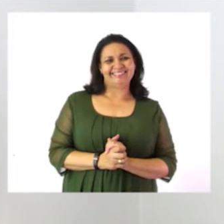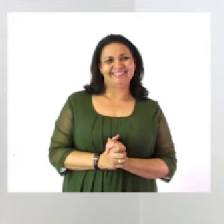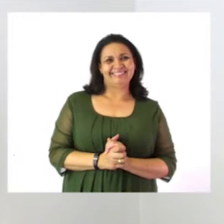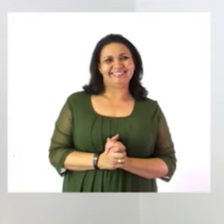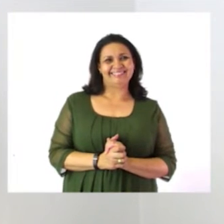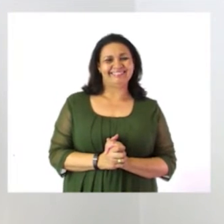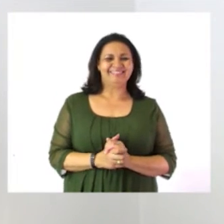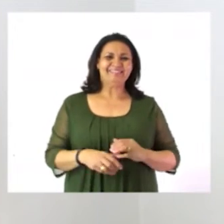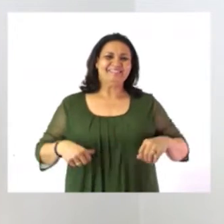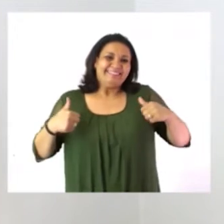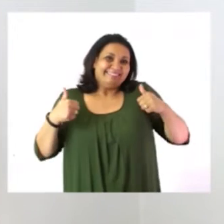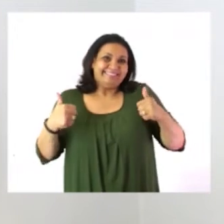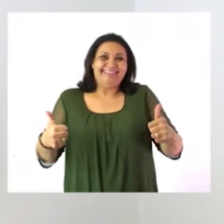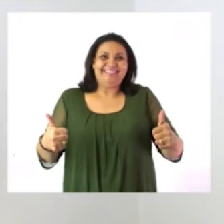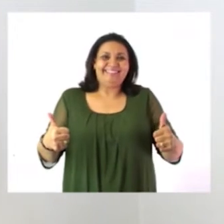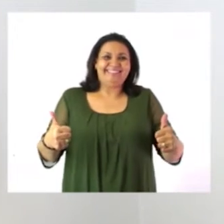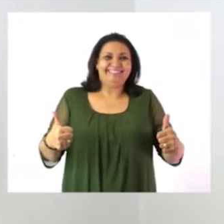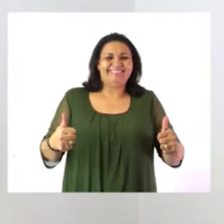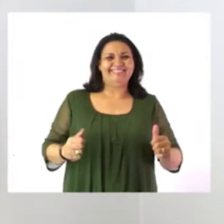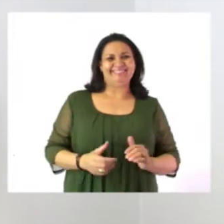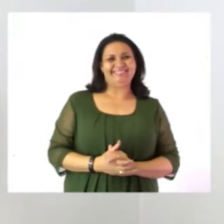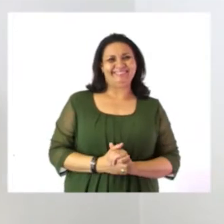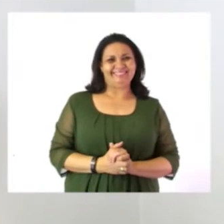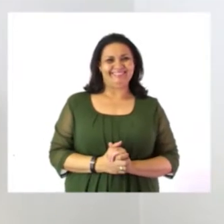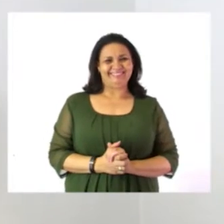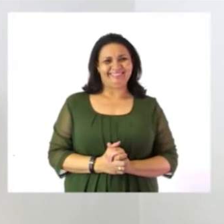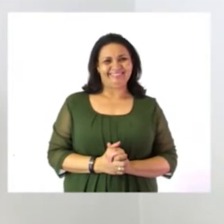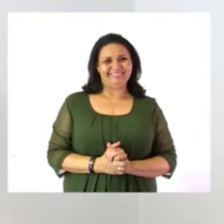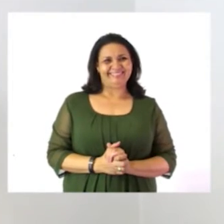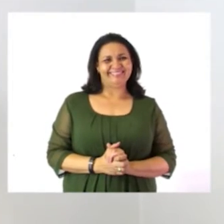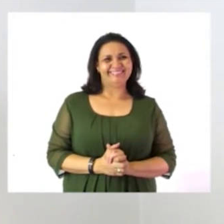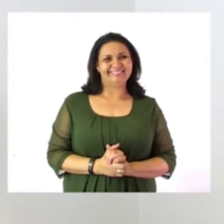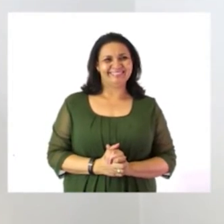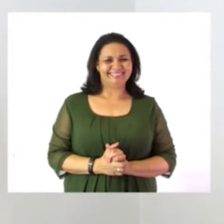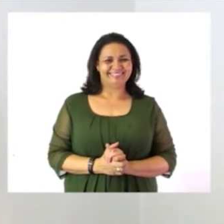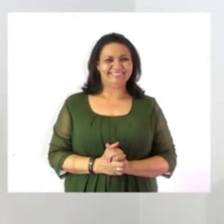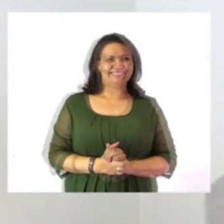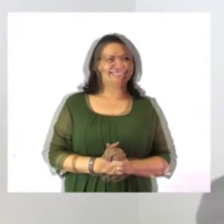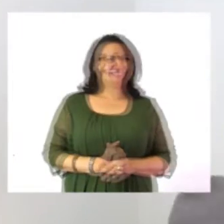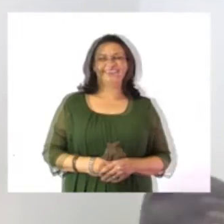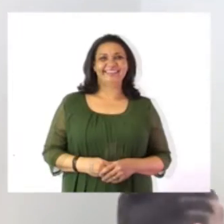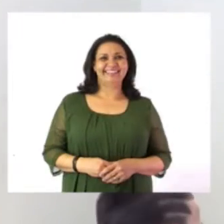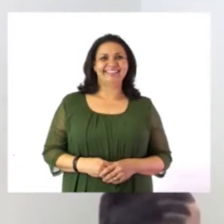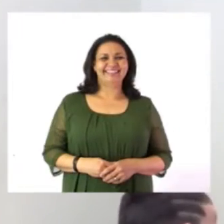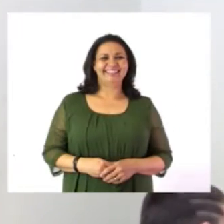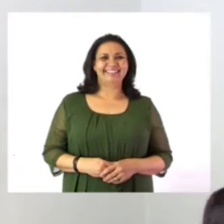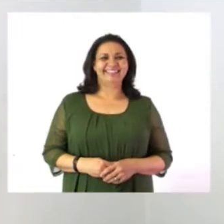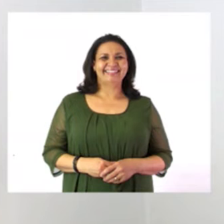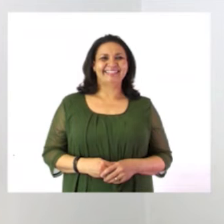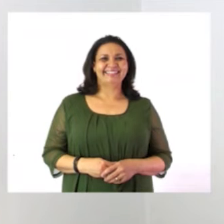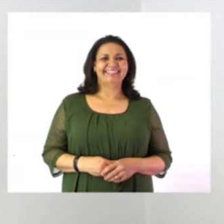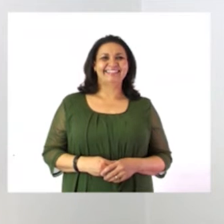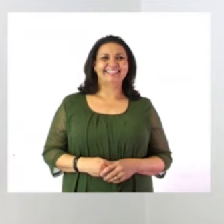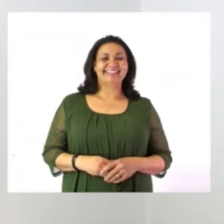Wow, well done. I hope you have to look properly to see which faces matches the others. Now we are going